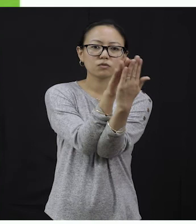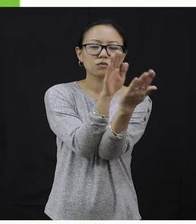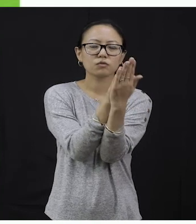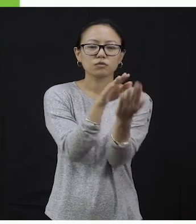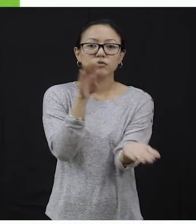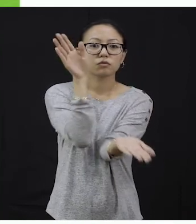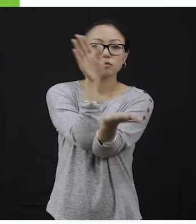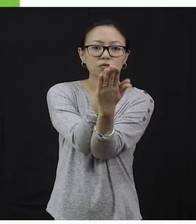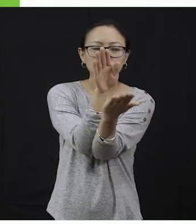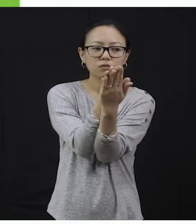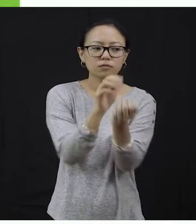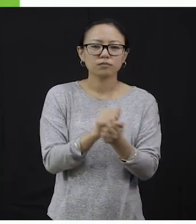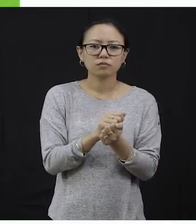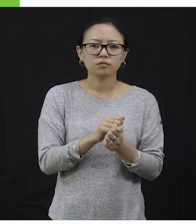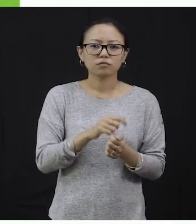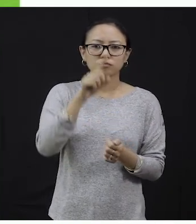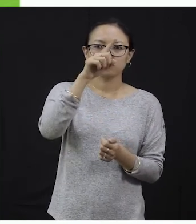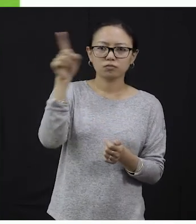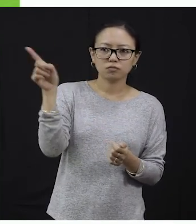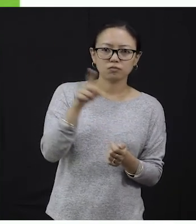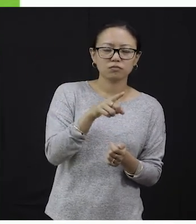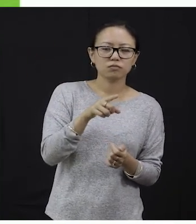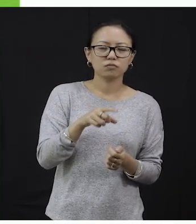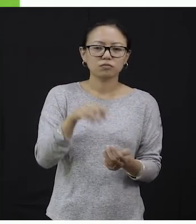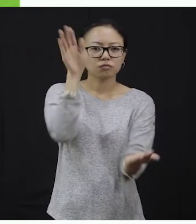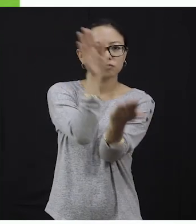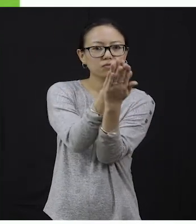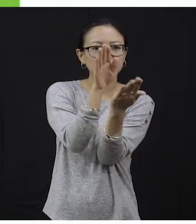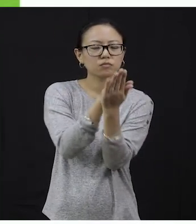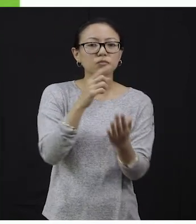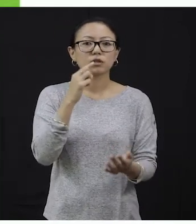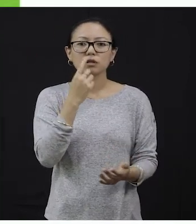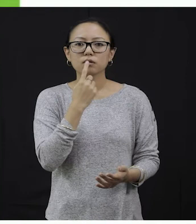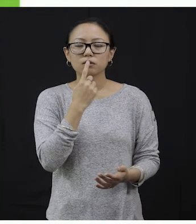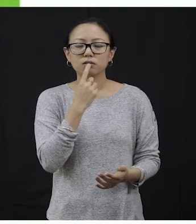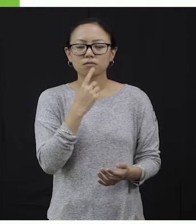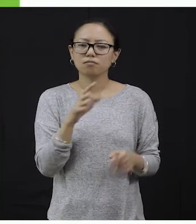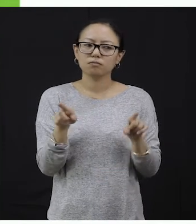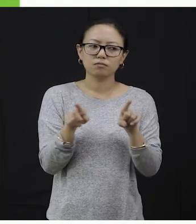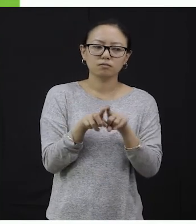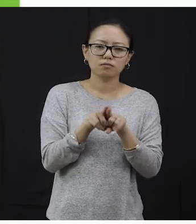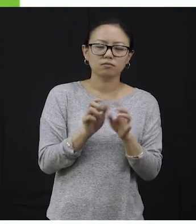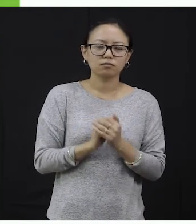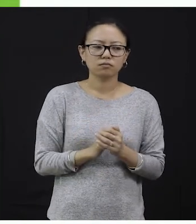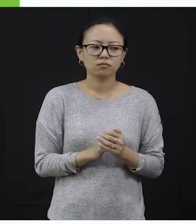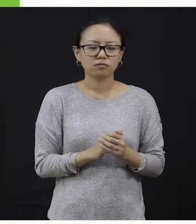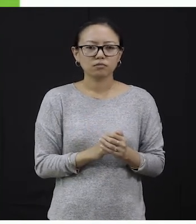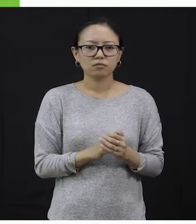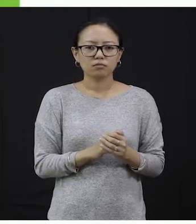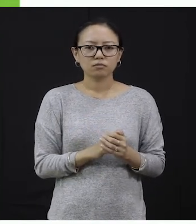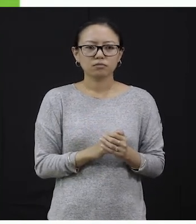is greater than. The next one symbolizes less than, and the other one